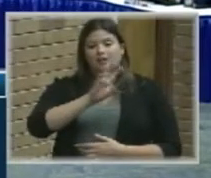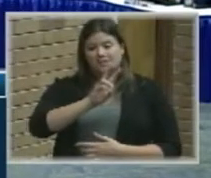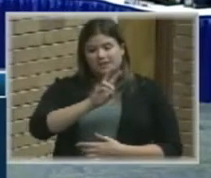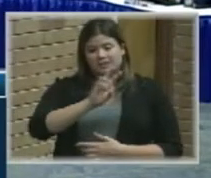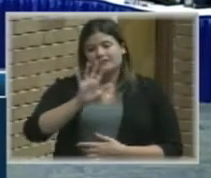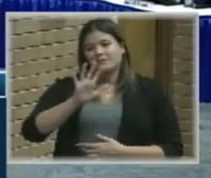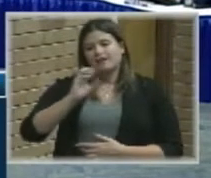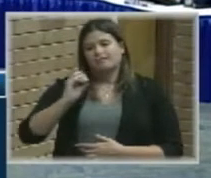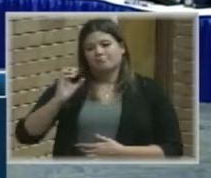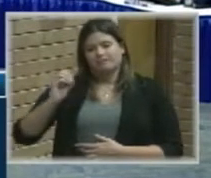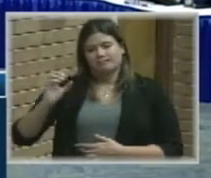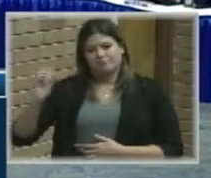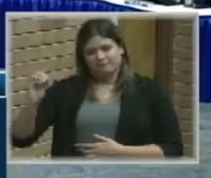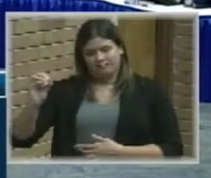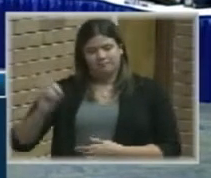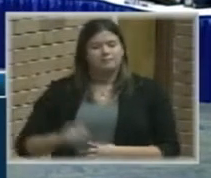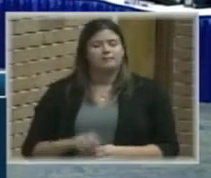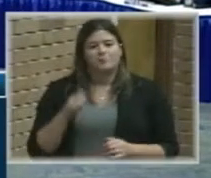756-5000.